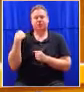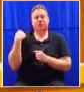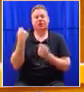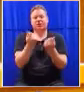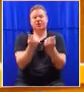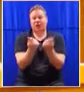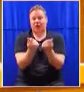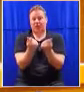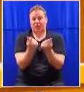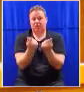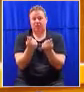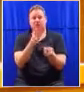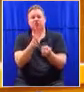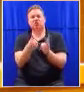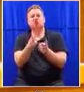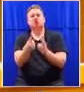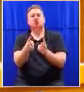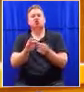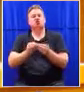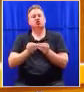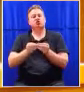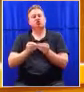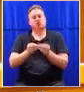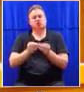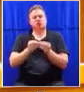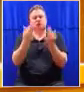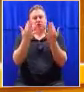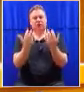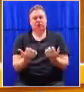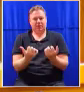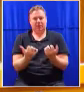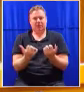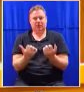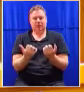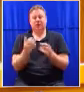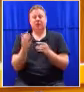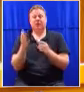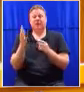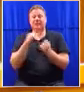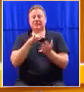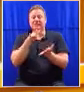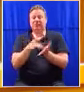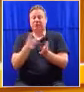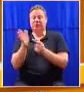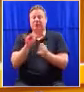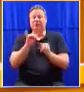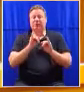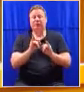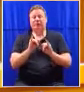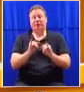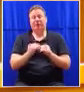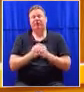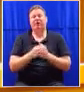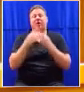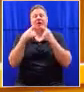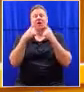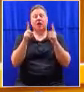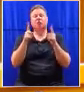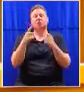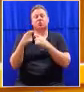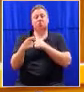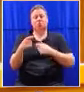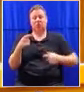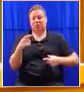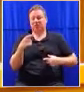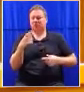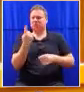tabled the adjusted budget 2 weeks ago, which painted a grim picture. The announcement that was made by the President several